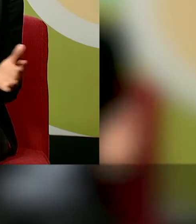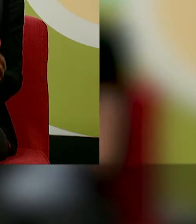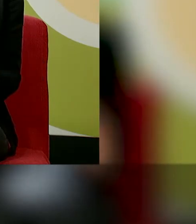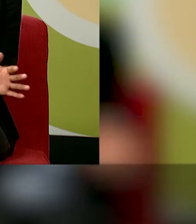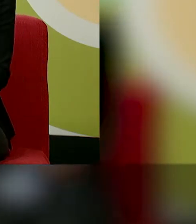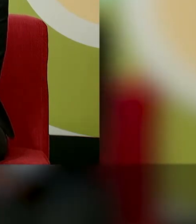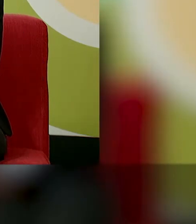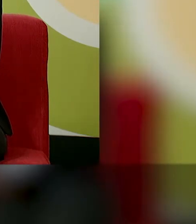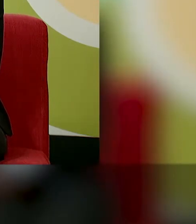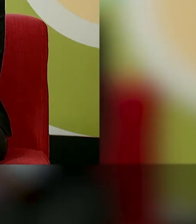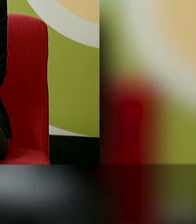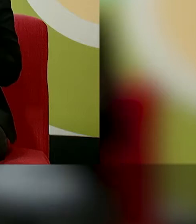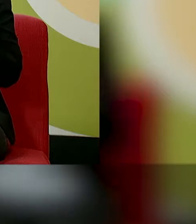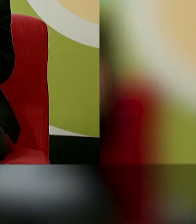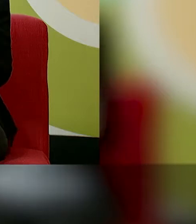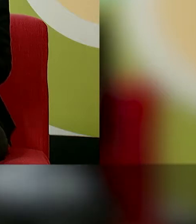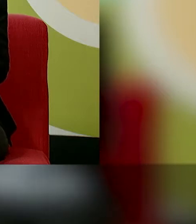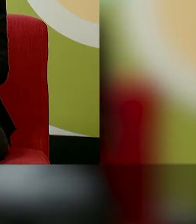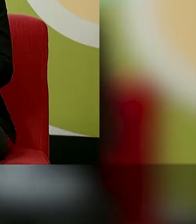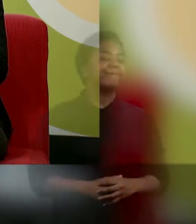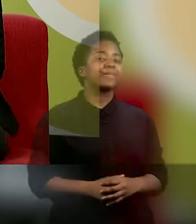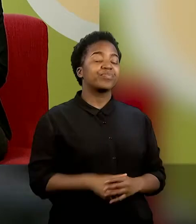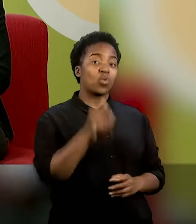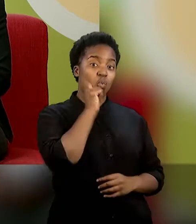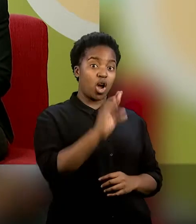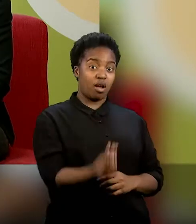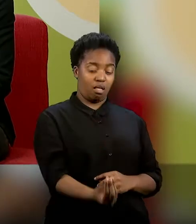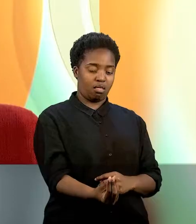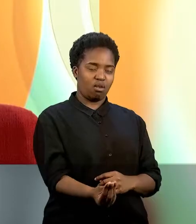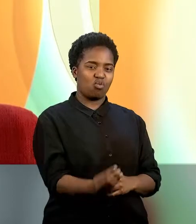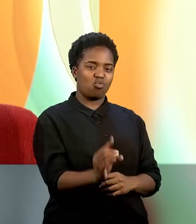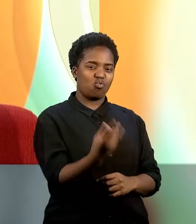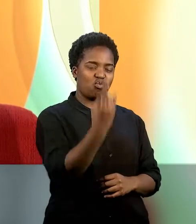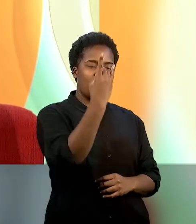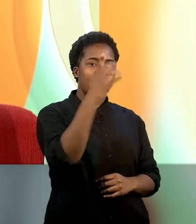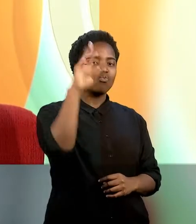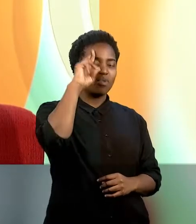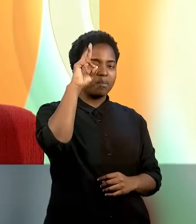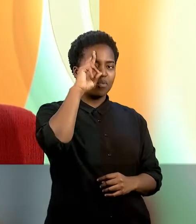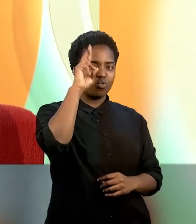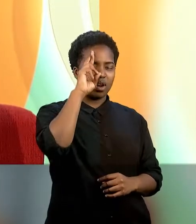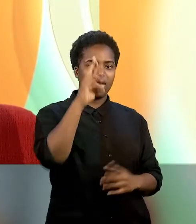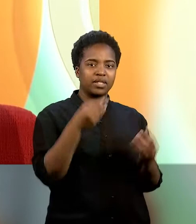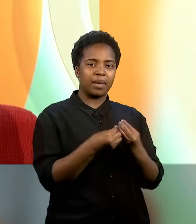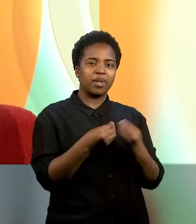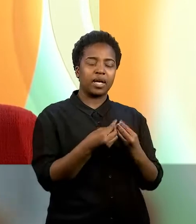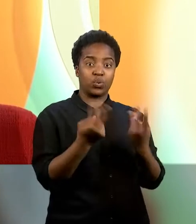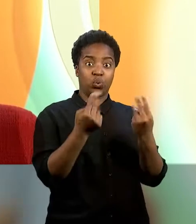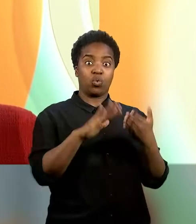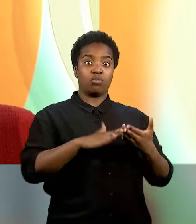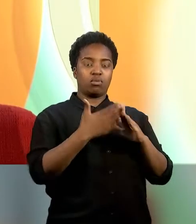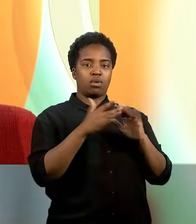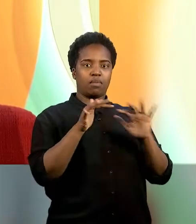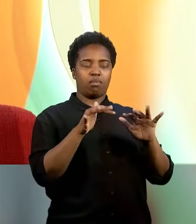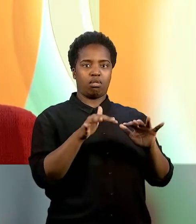strong, ebe ngwana a batlang ho hola a ntse a itwanela? Ge a ntse a gola, remember ge something is really new